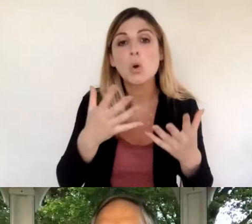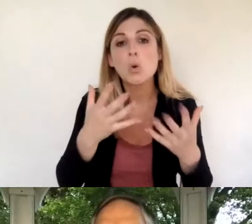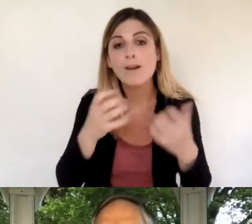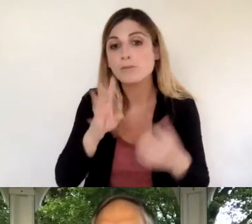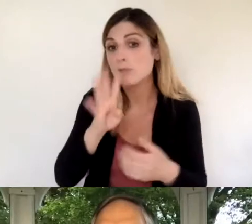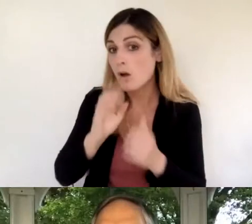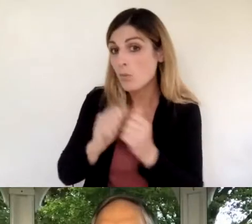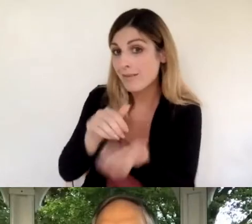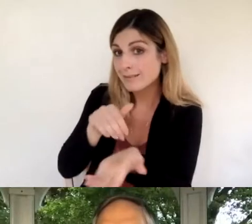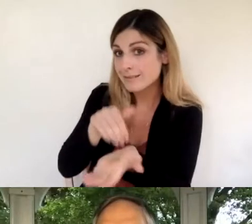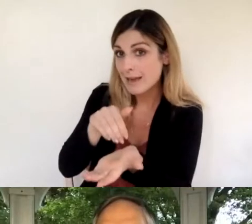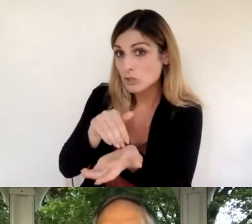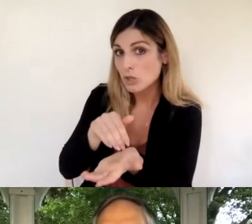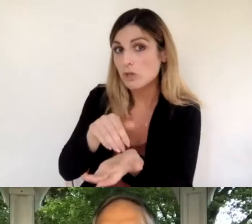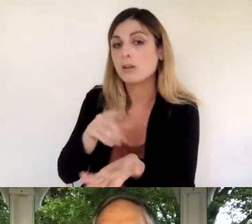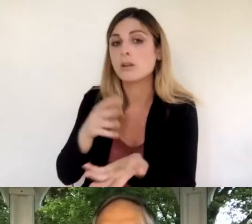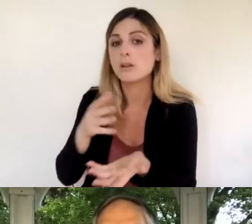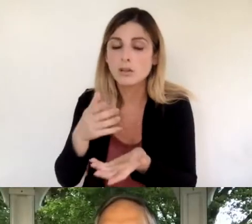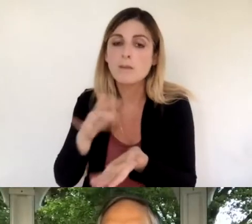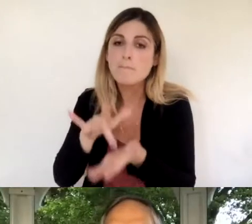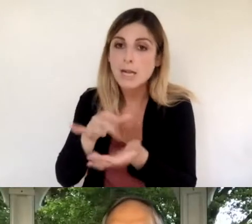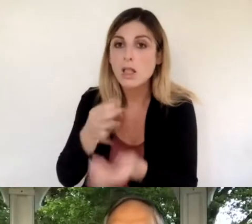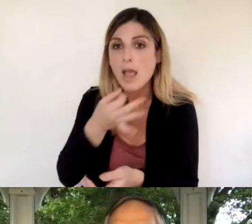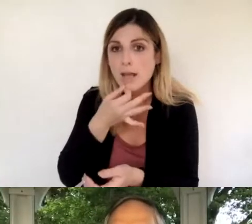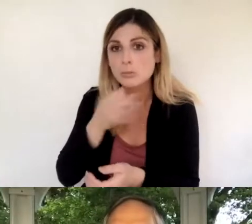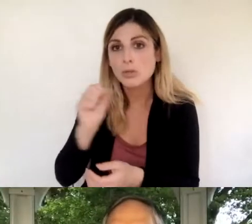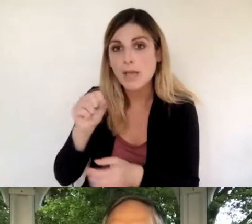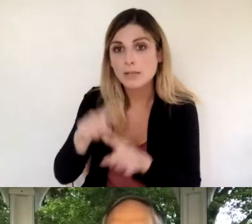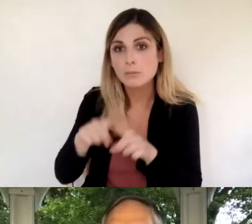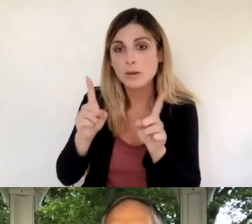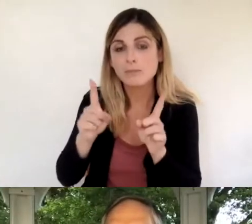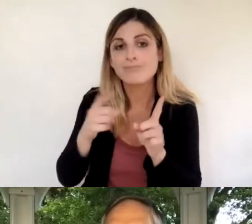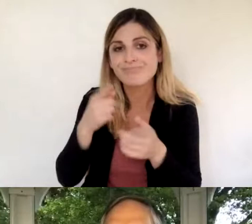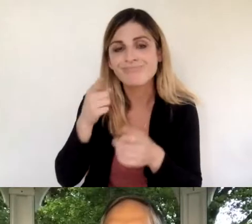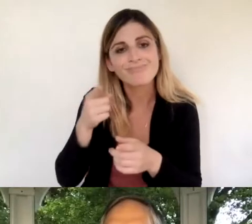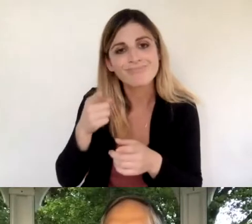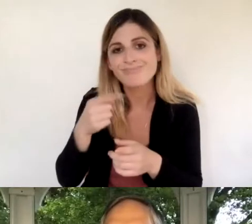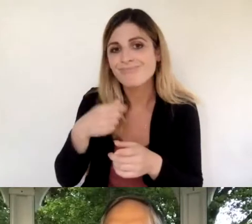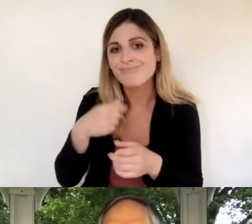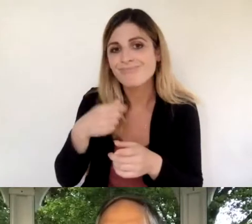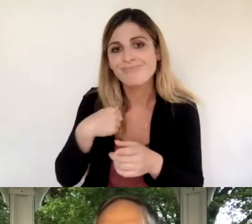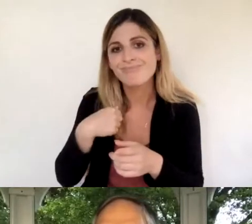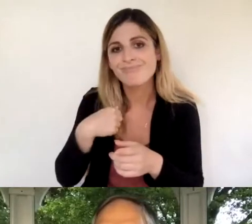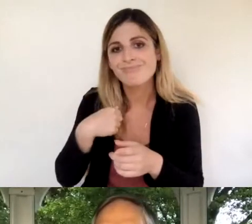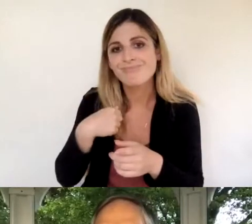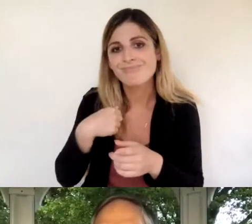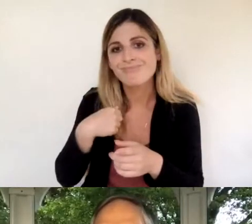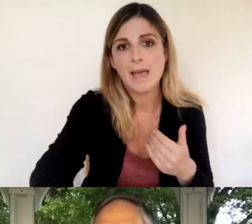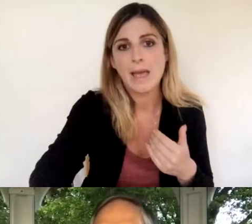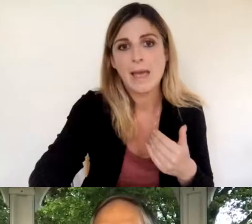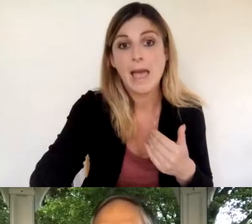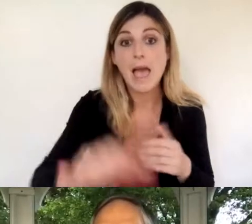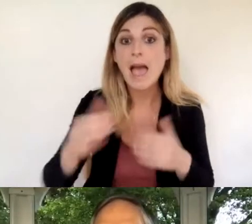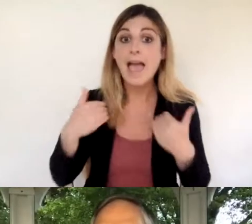doctor about that. You want to talk to a real medical expert about it. But this it's an area, you know, I have nothing against pharmaceuticals. I have nothing